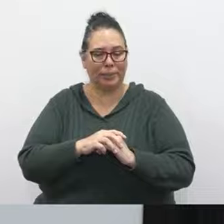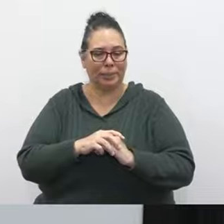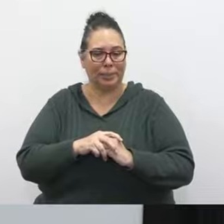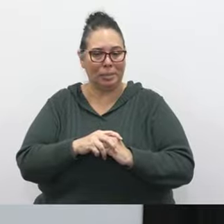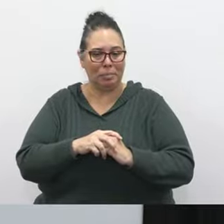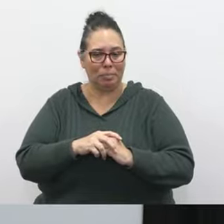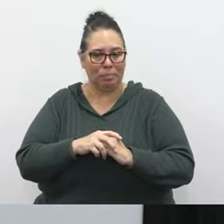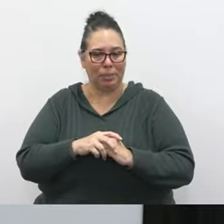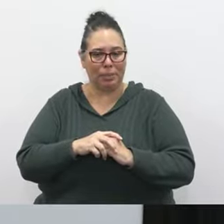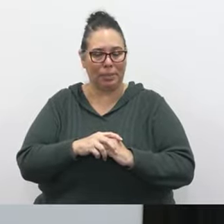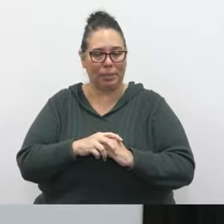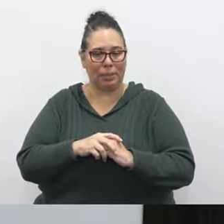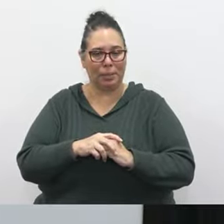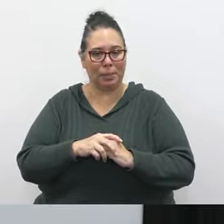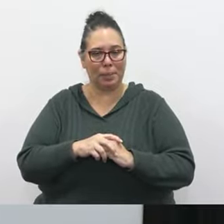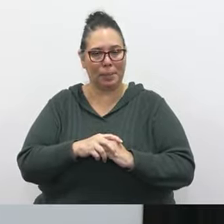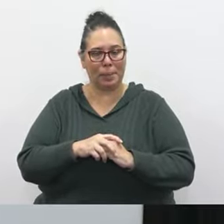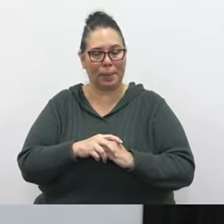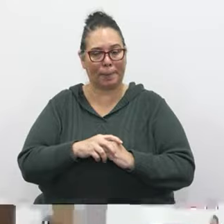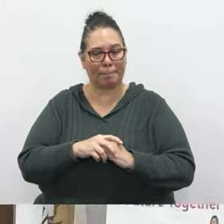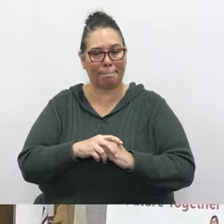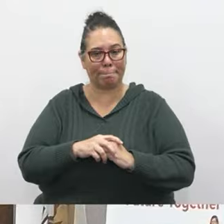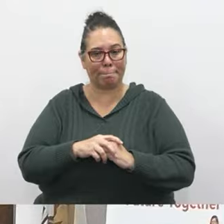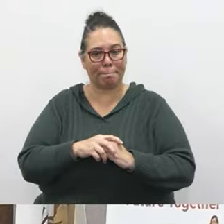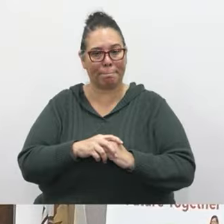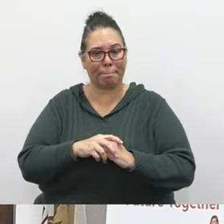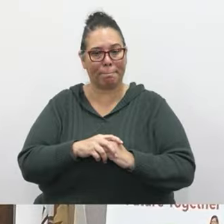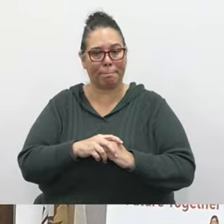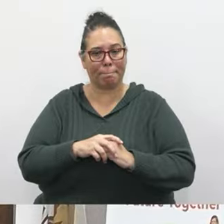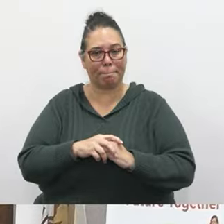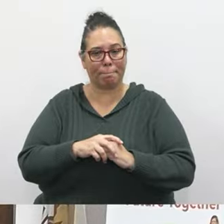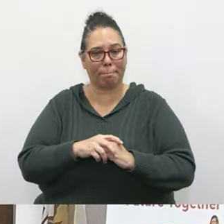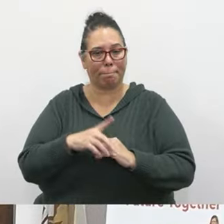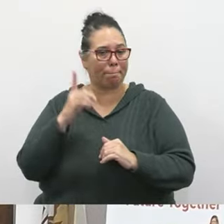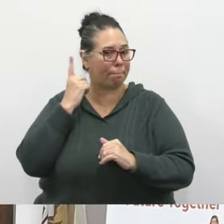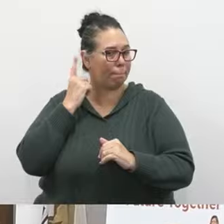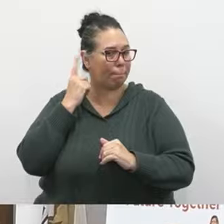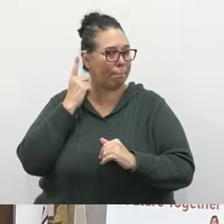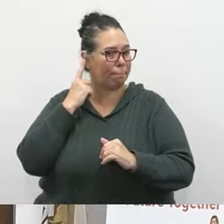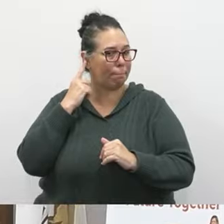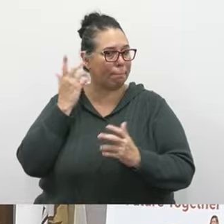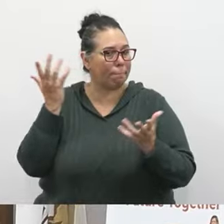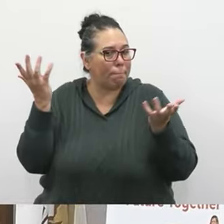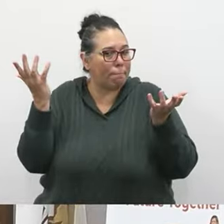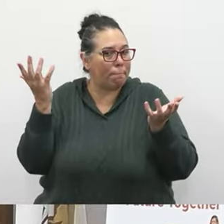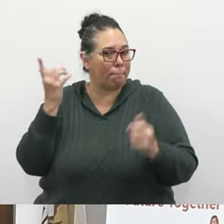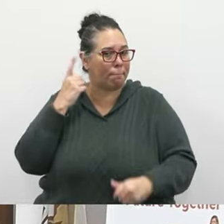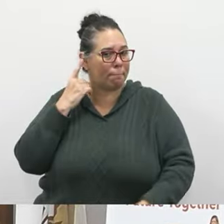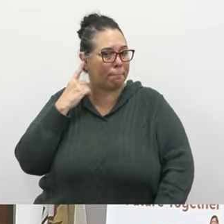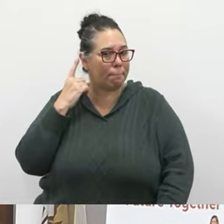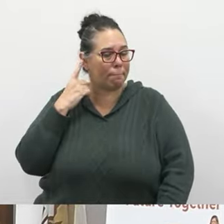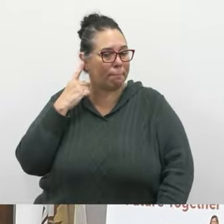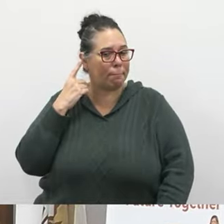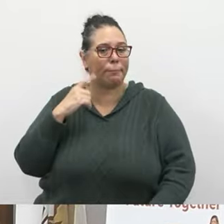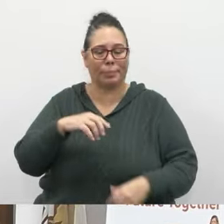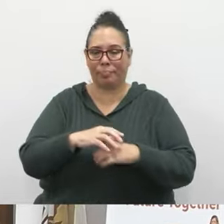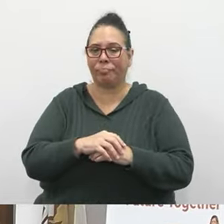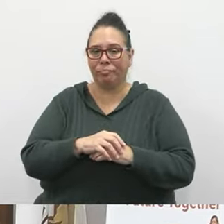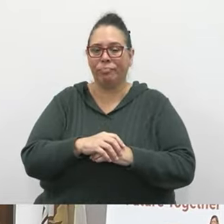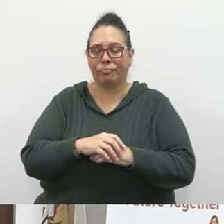Dr. Baker, I just have a really quick technical question, just so that I'm clear on how I'm understanding that we're measuring whether we're meeting the goal or